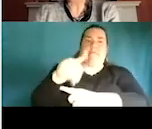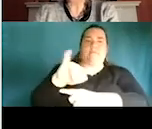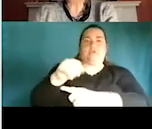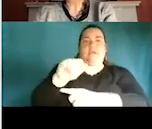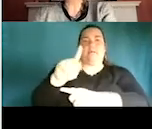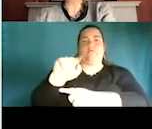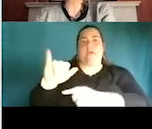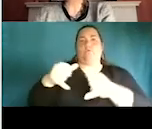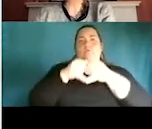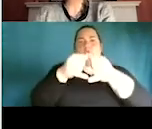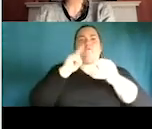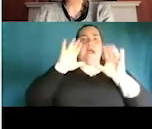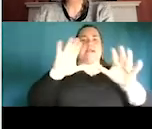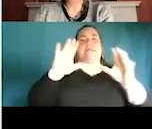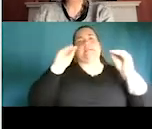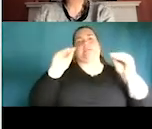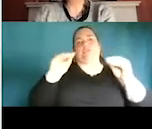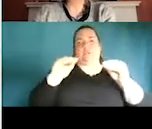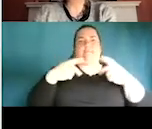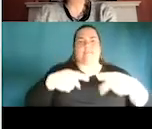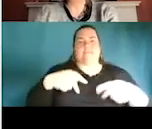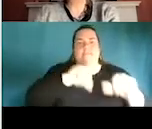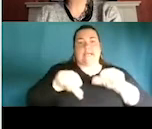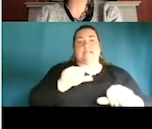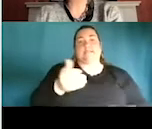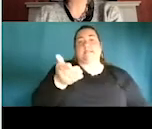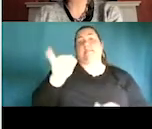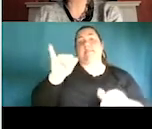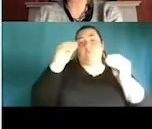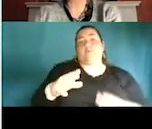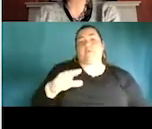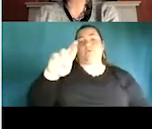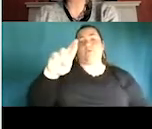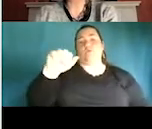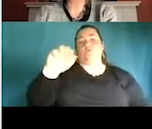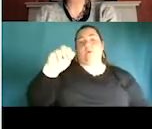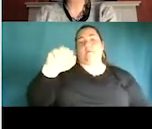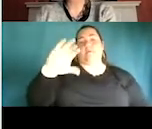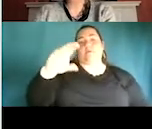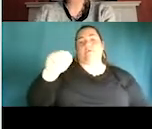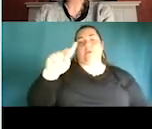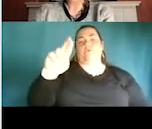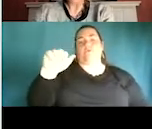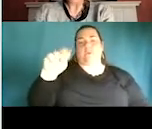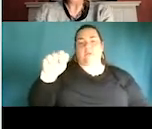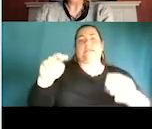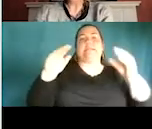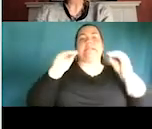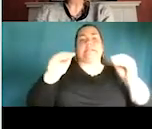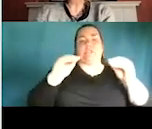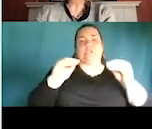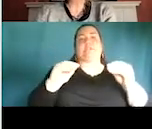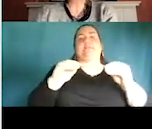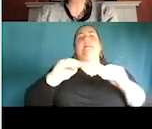complexity and rigor of her research to courses such as statistical analysis of biological data. Her nominator notes